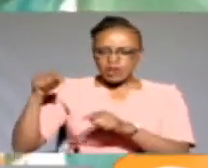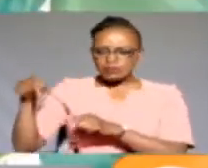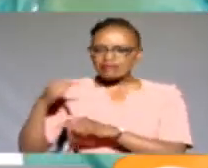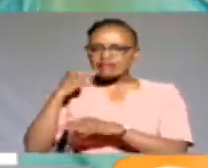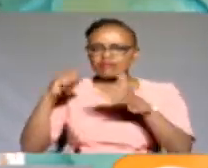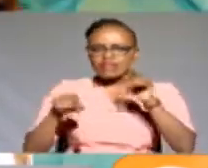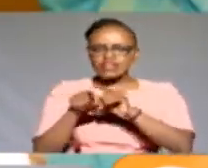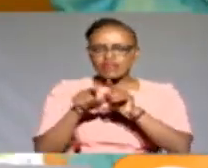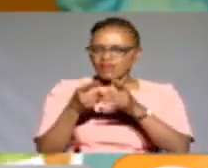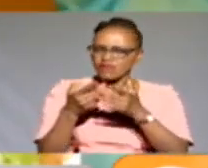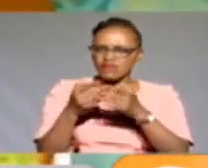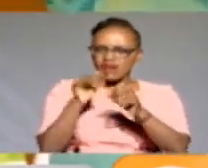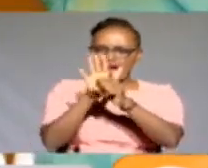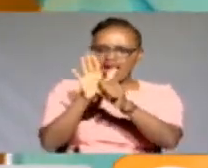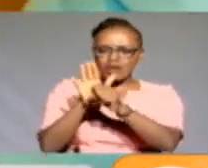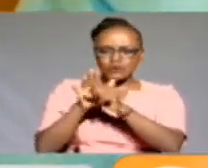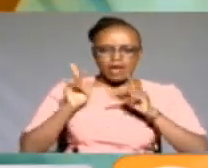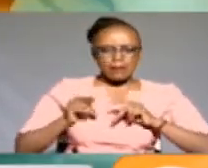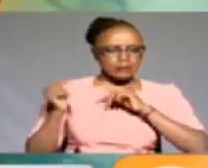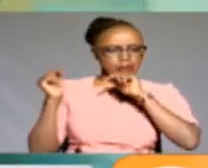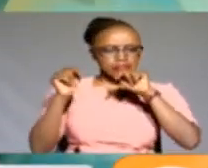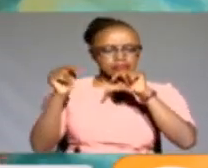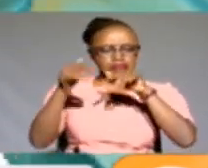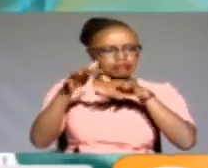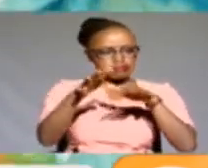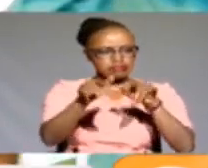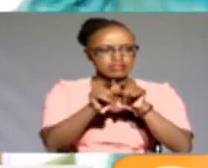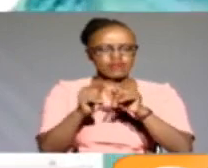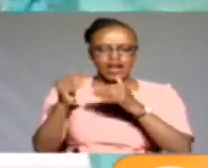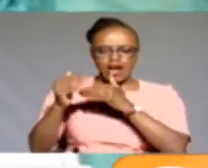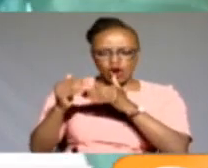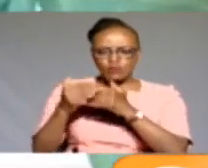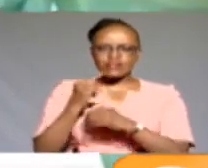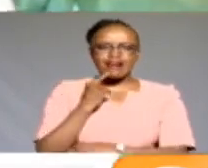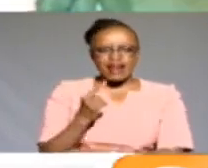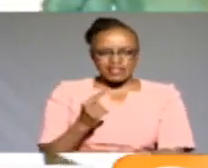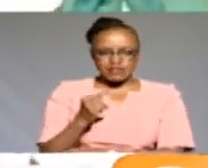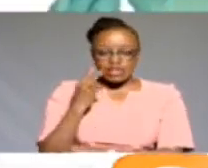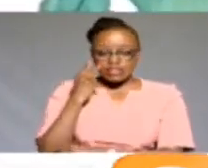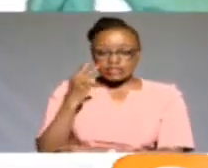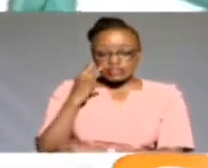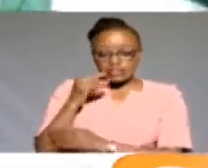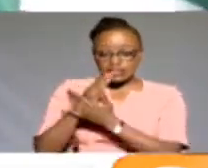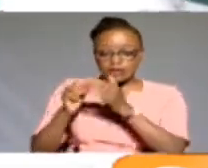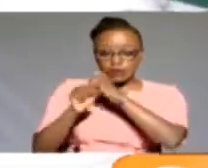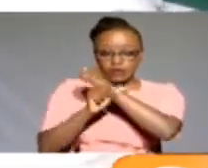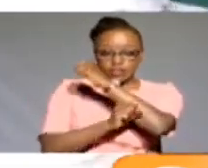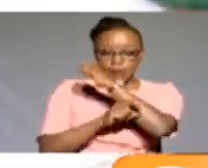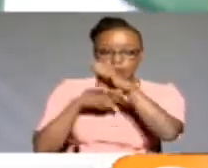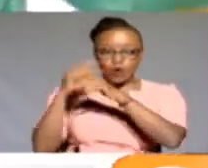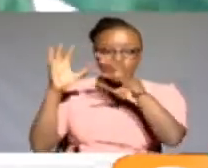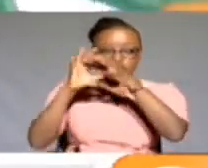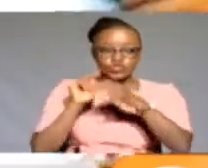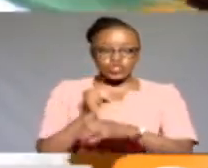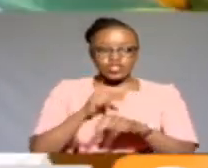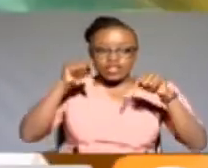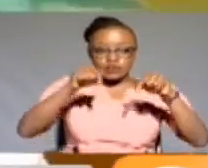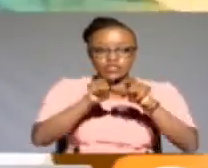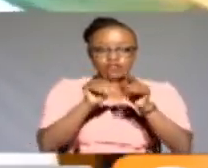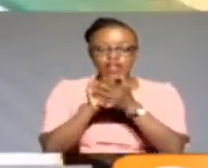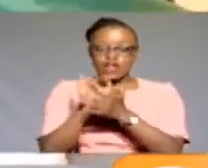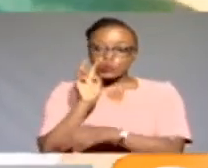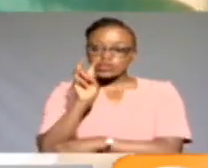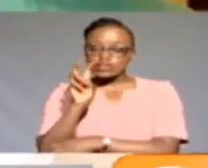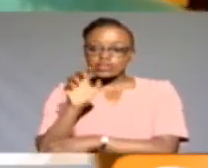say to some extent. But the numbers that I saw for myself were about 100. You can see this, of course, is some of the fans who are just joining us here. Just shows you the